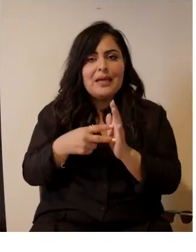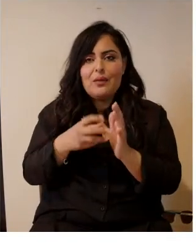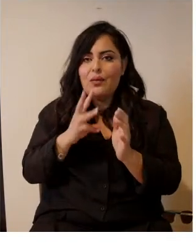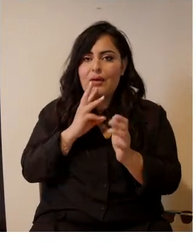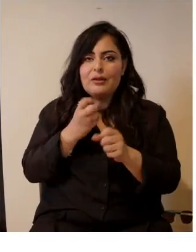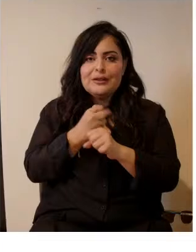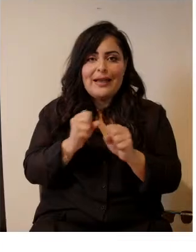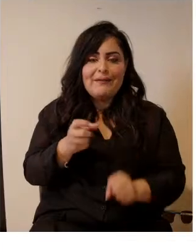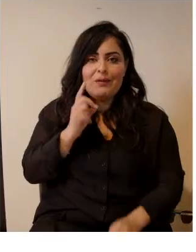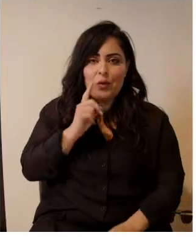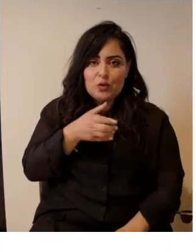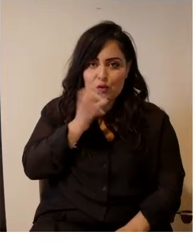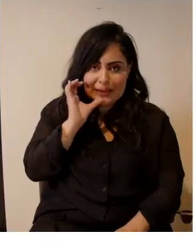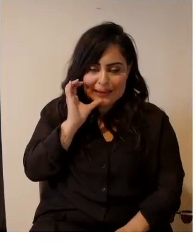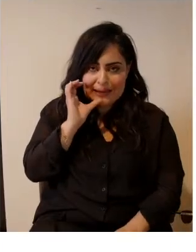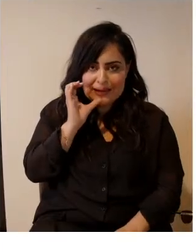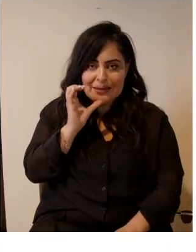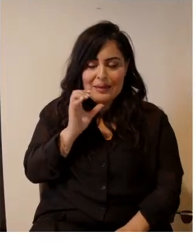you to please go to